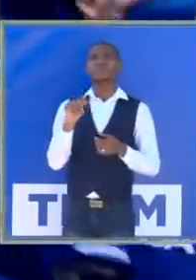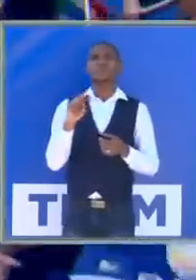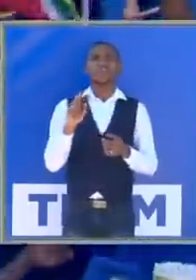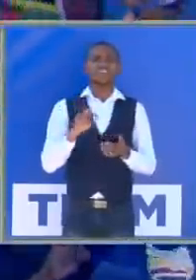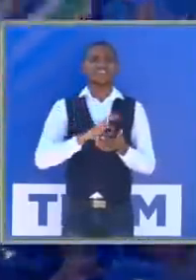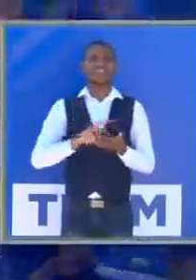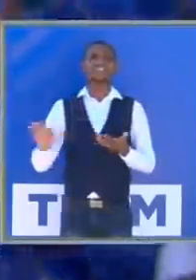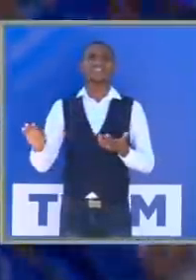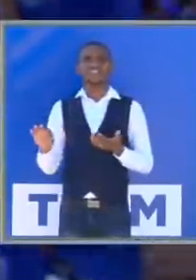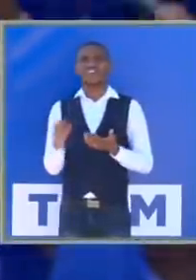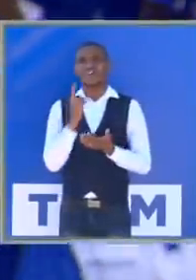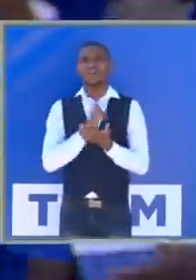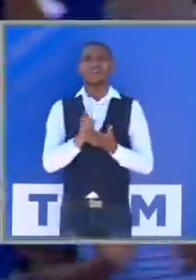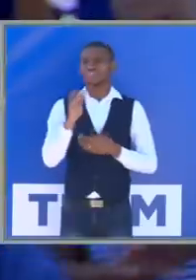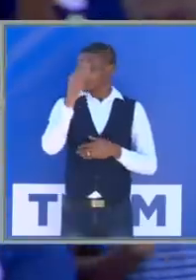honest government.